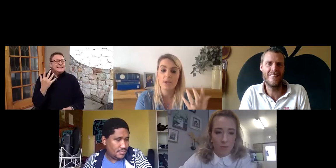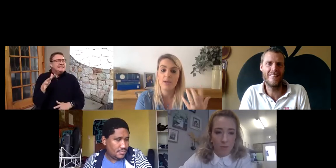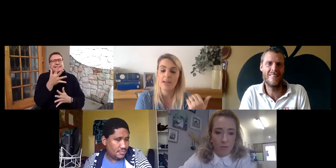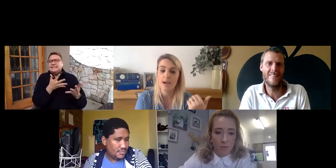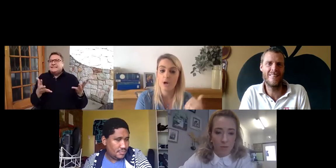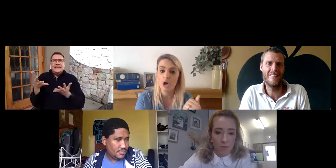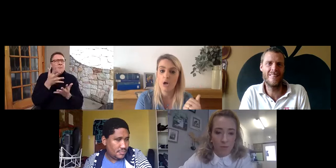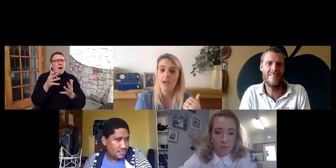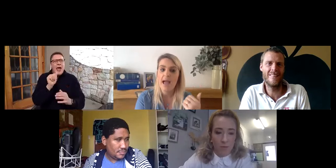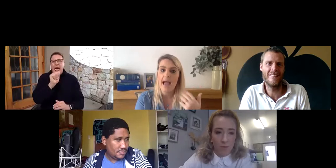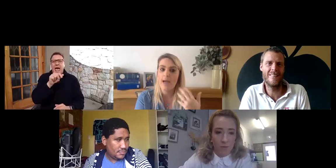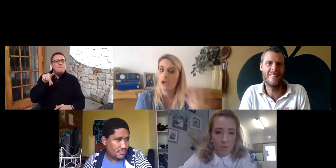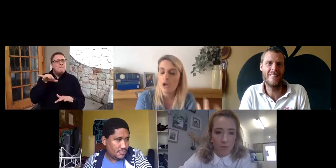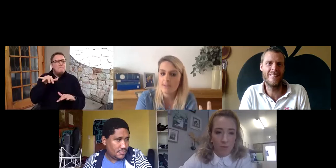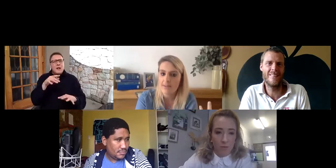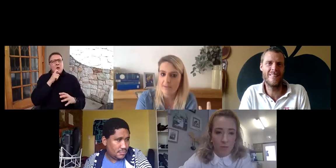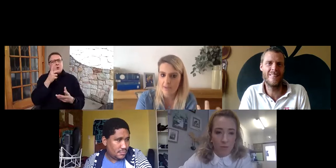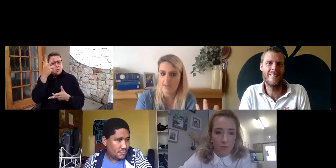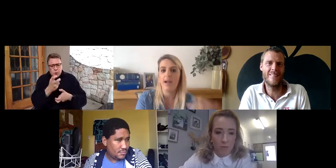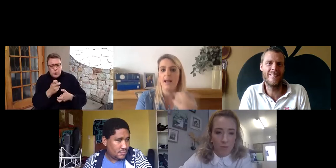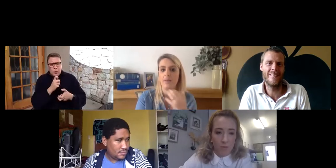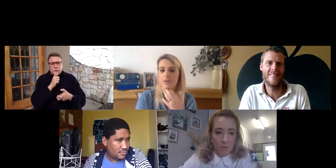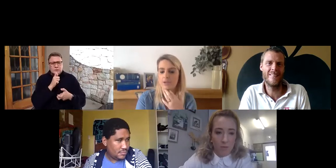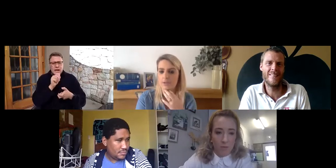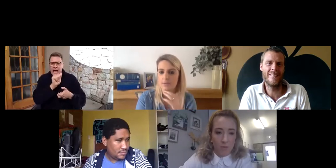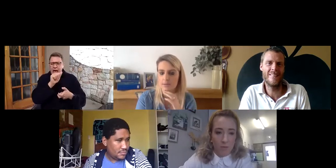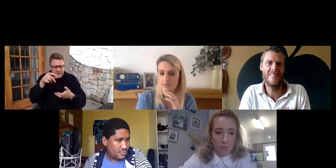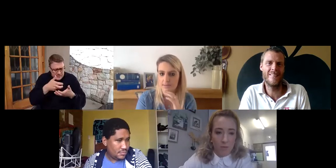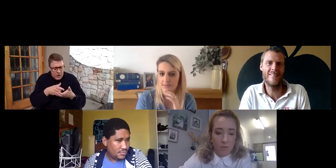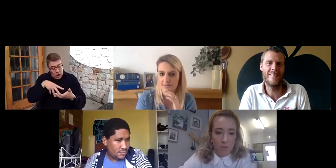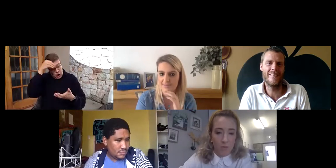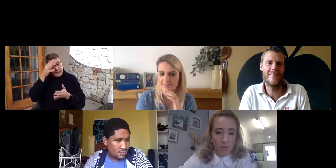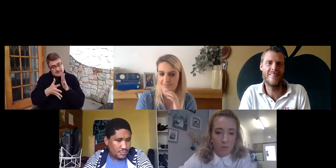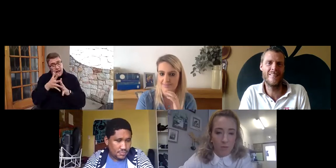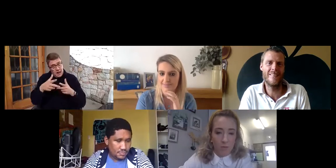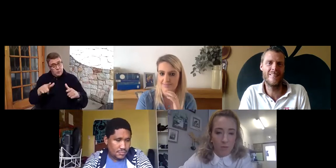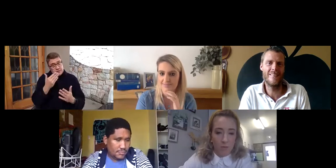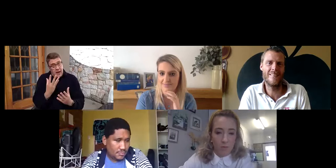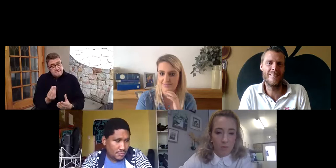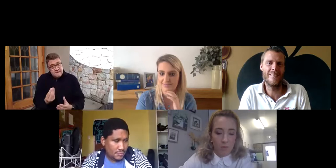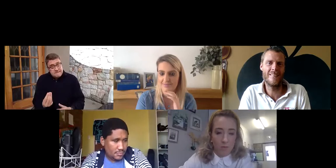people can go and download and learn South African Sign Language?